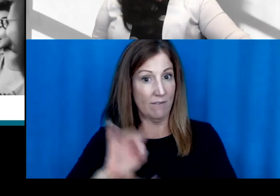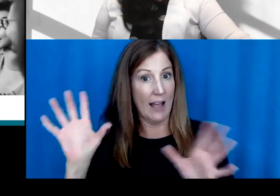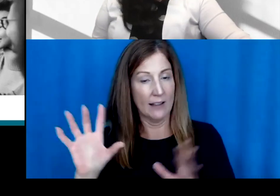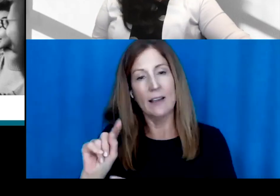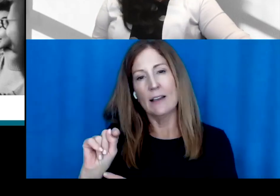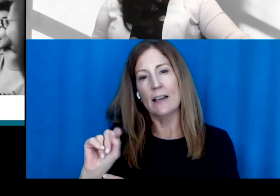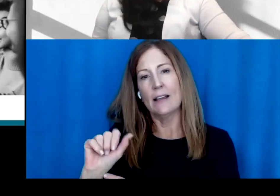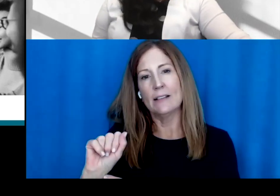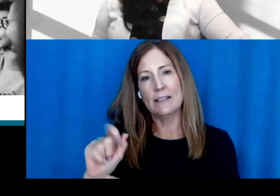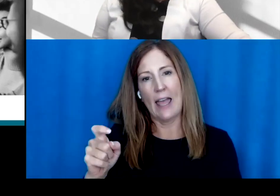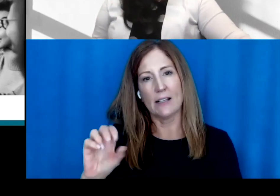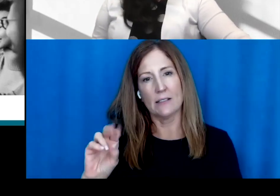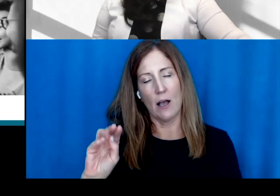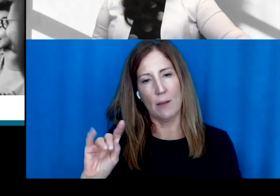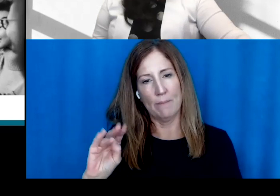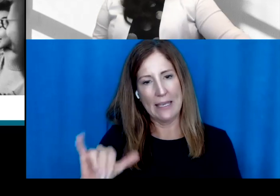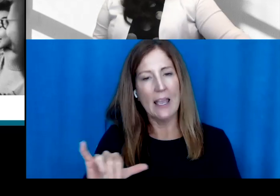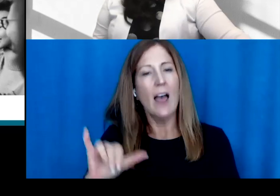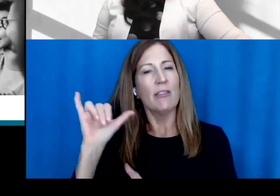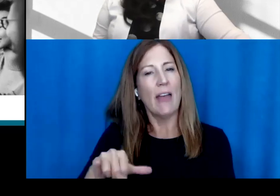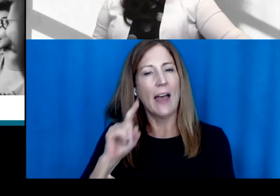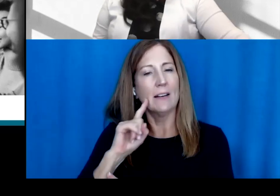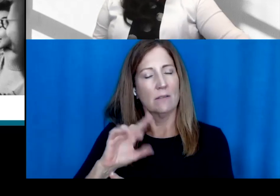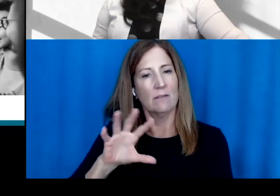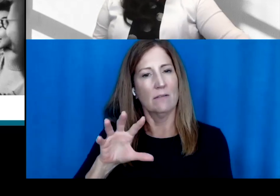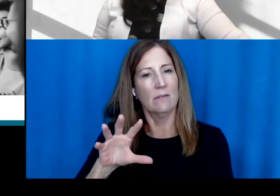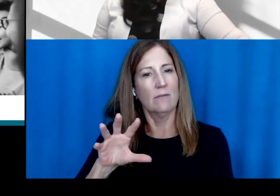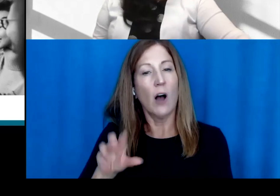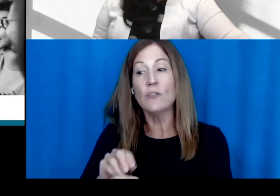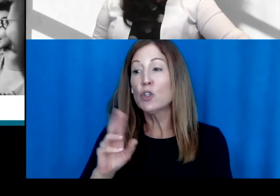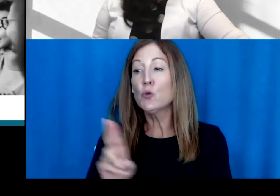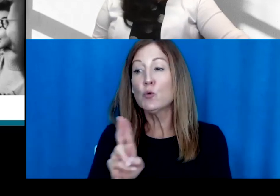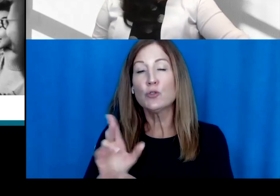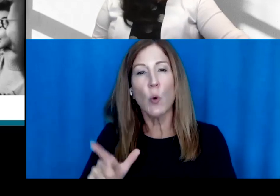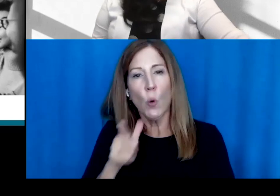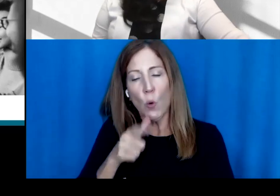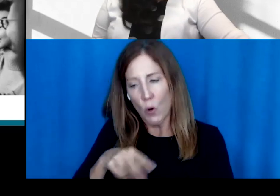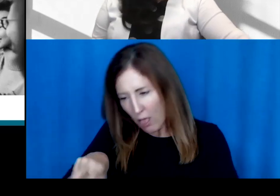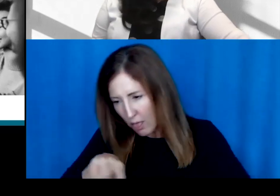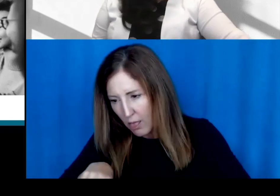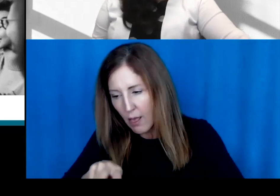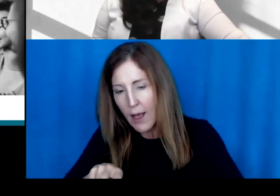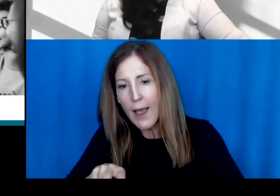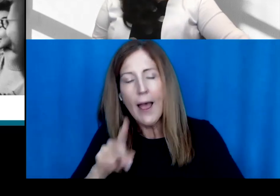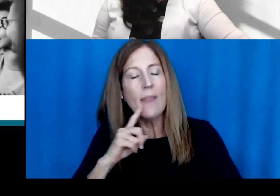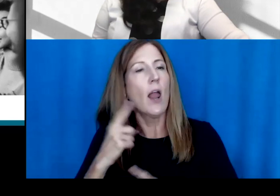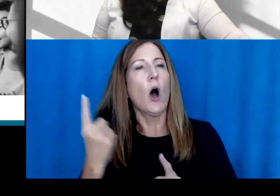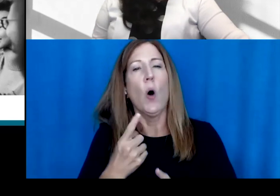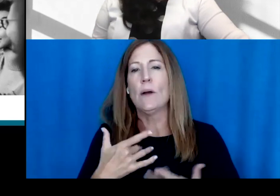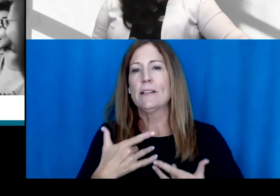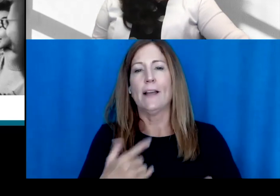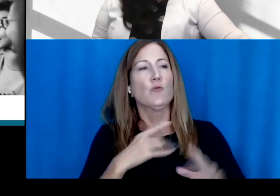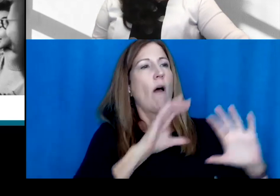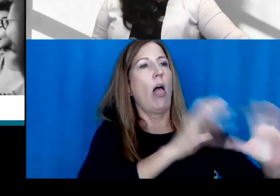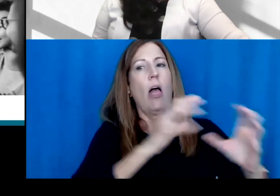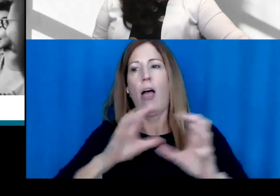taxonomy is a classification system which allows users to consistently categorize and classify different